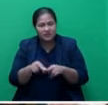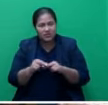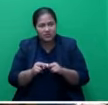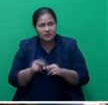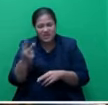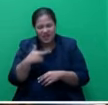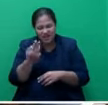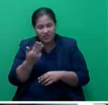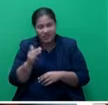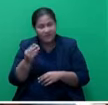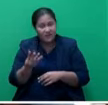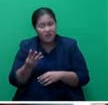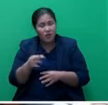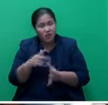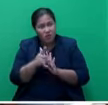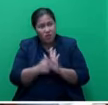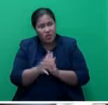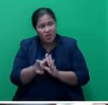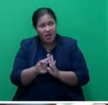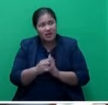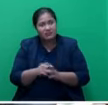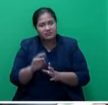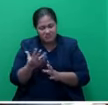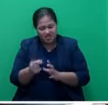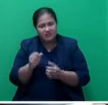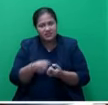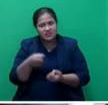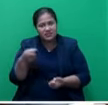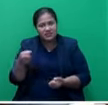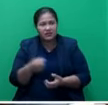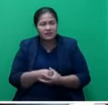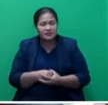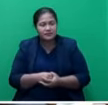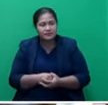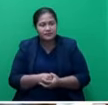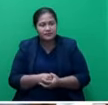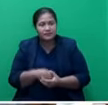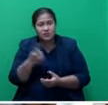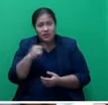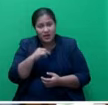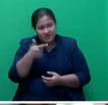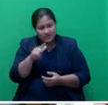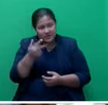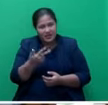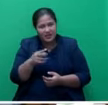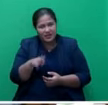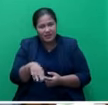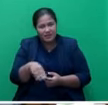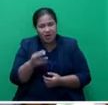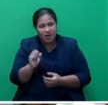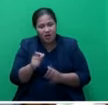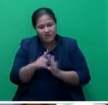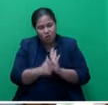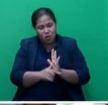894 lawyers who have total number of lawyers who are practicing certificates, of which 178 are members of the Fiji